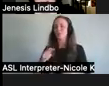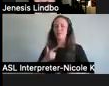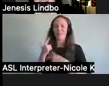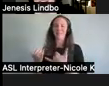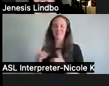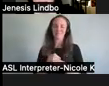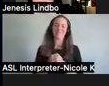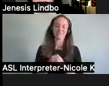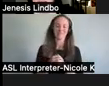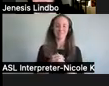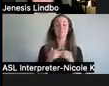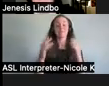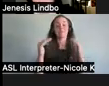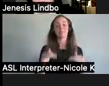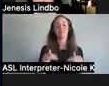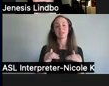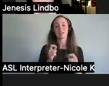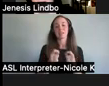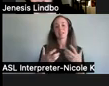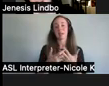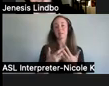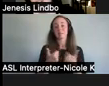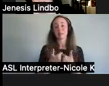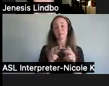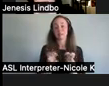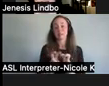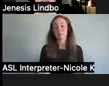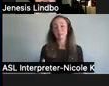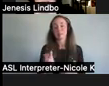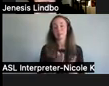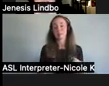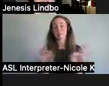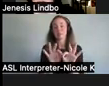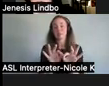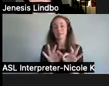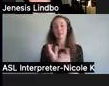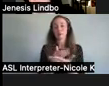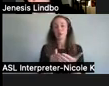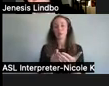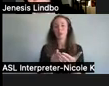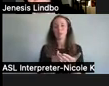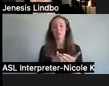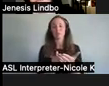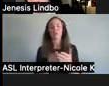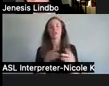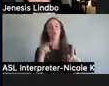Adapted gaming assessments. Some really key components, looking at the individual as a whole